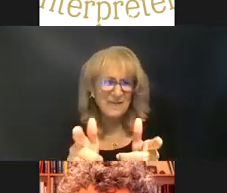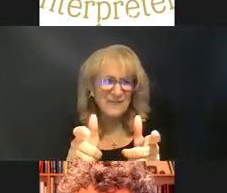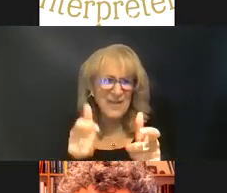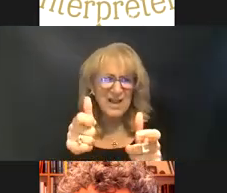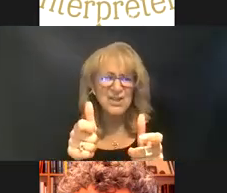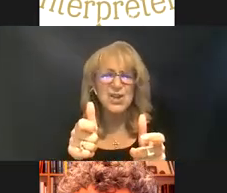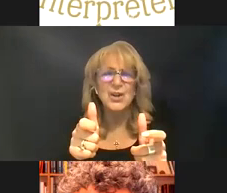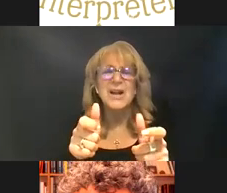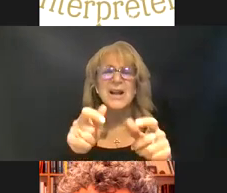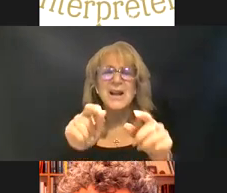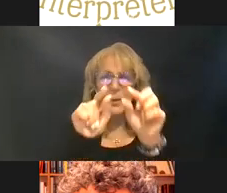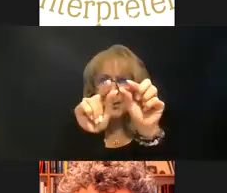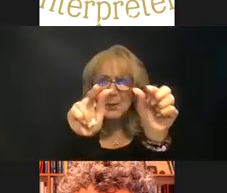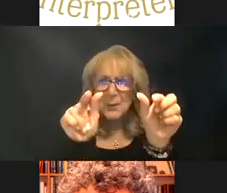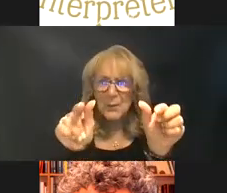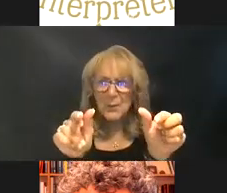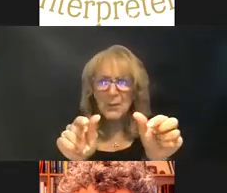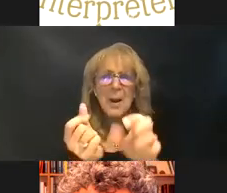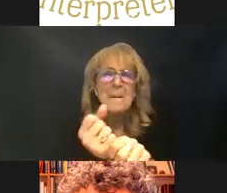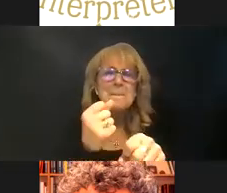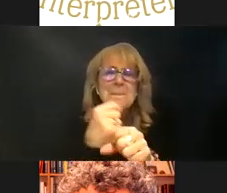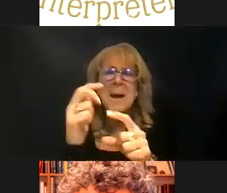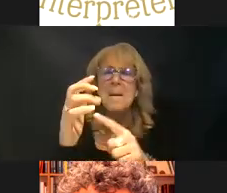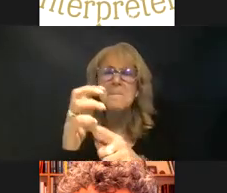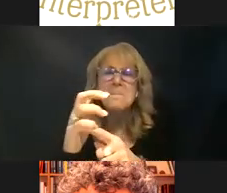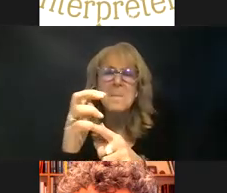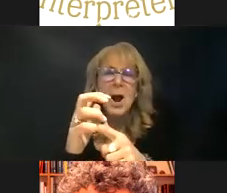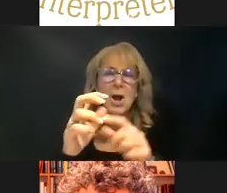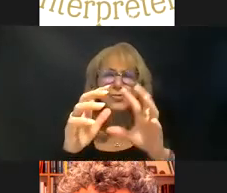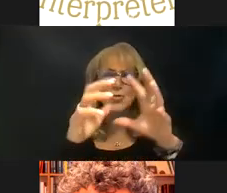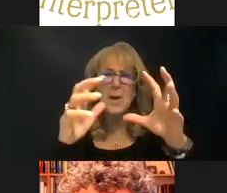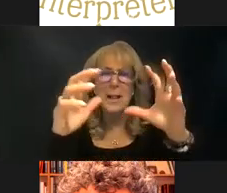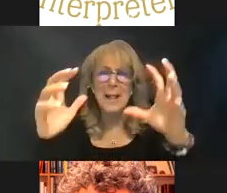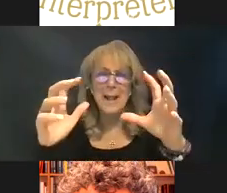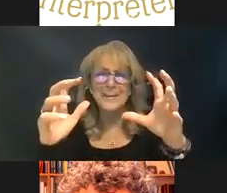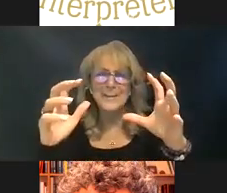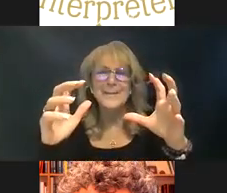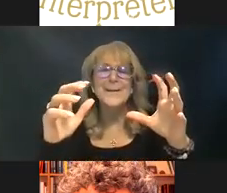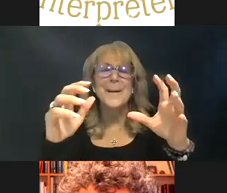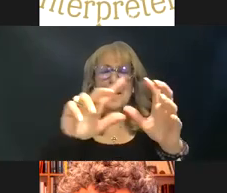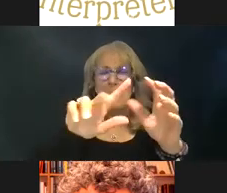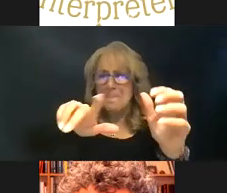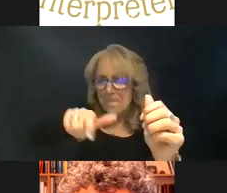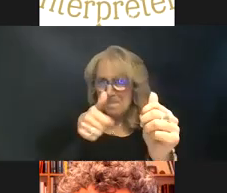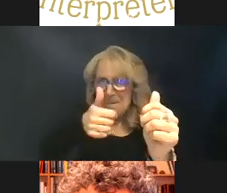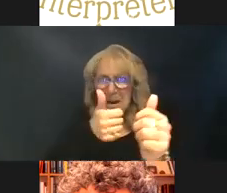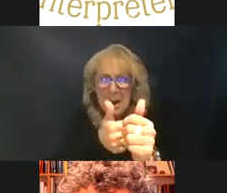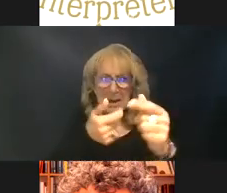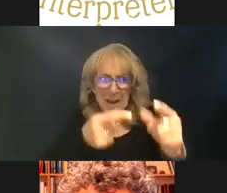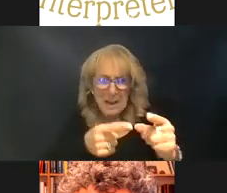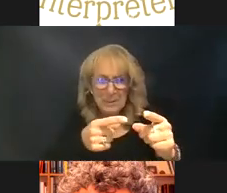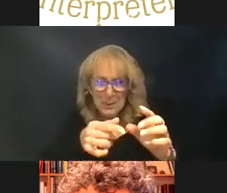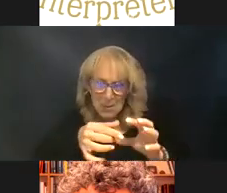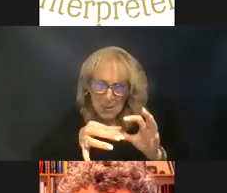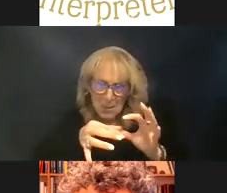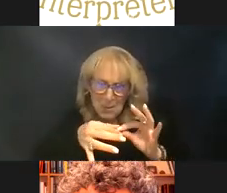starts to curl around and form a mushroom cloud. As the smoke reaches the back of the cloud, it's drawn into the faster moving current of air in the centre.